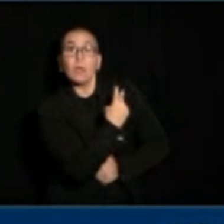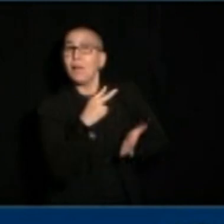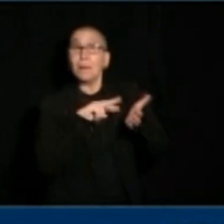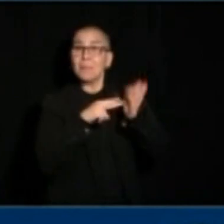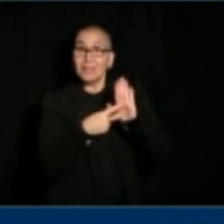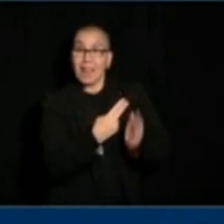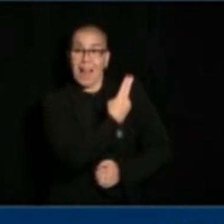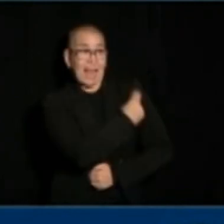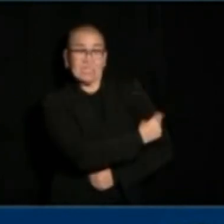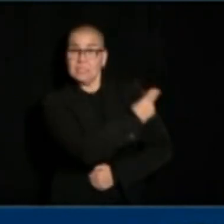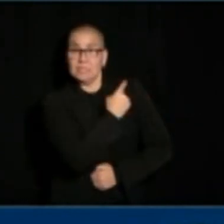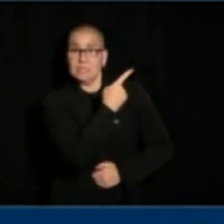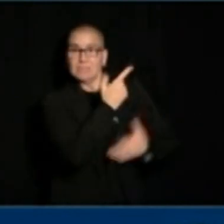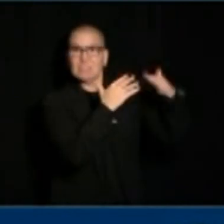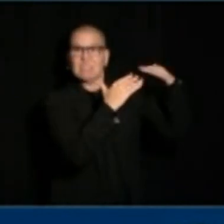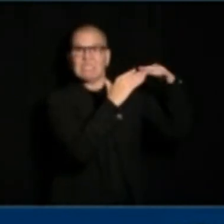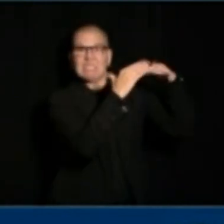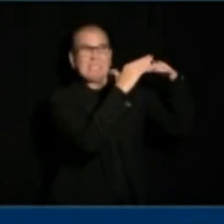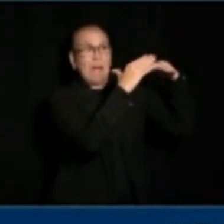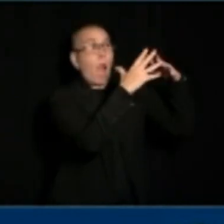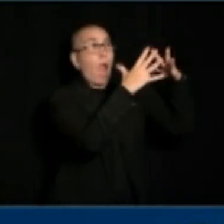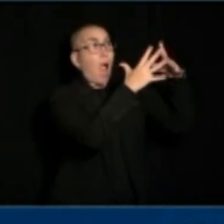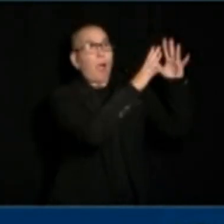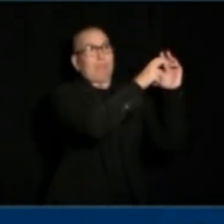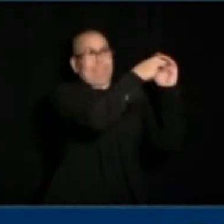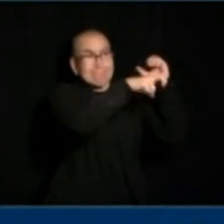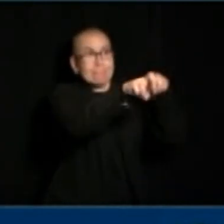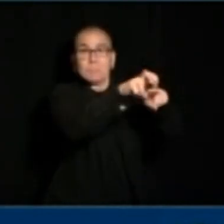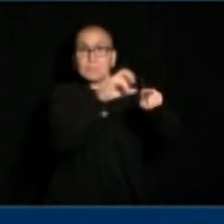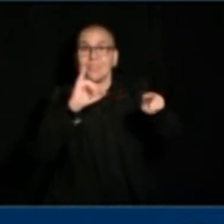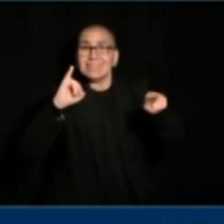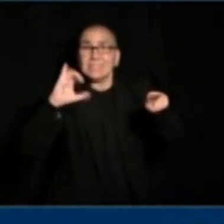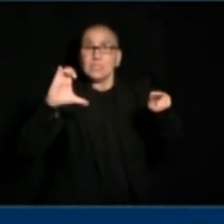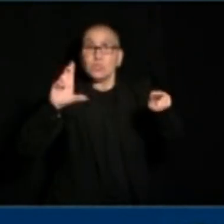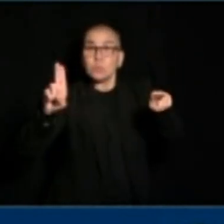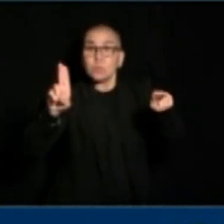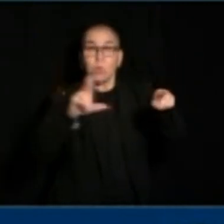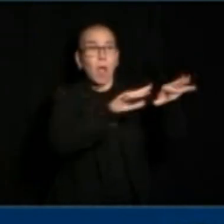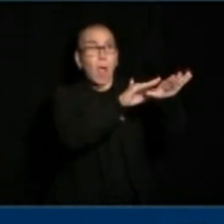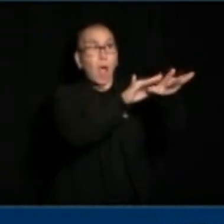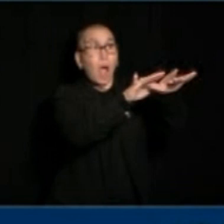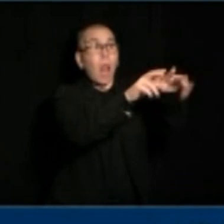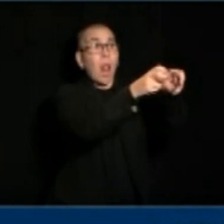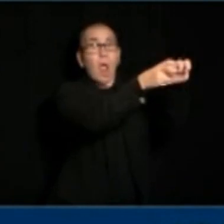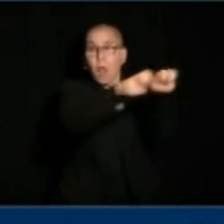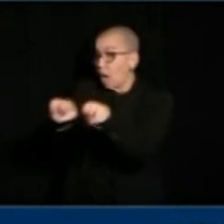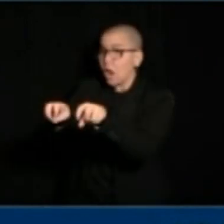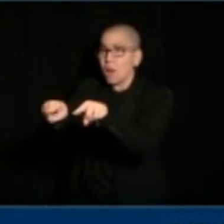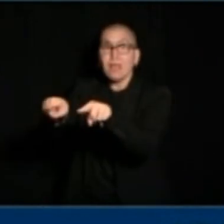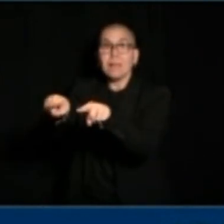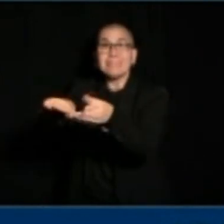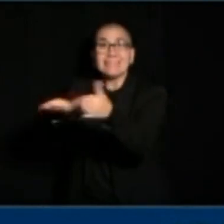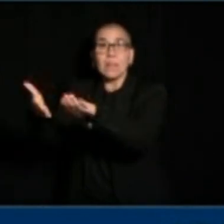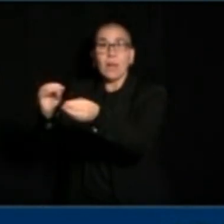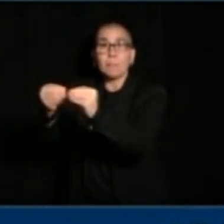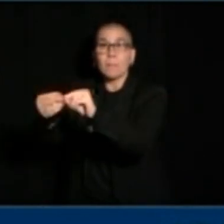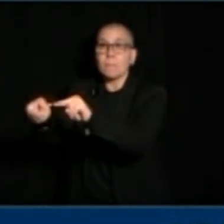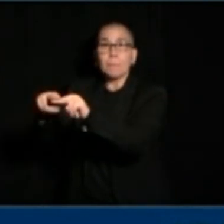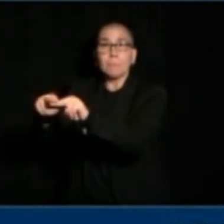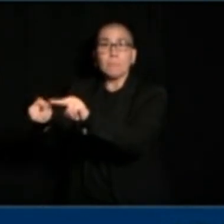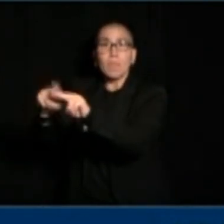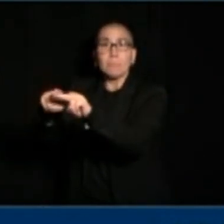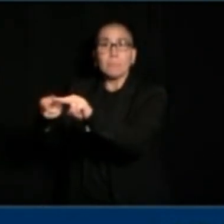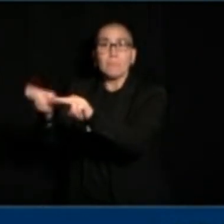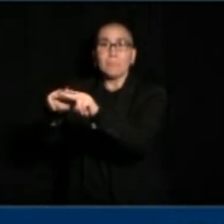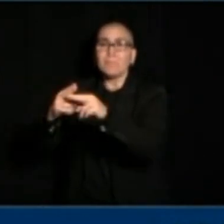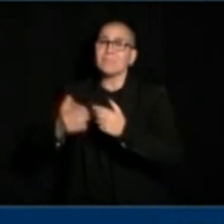ICU admittance and deaths. And so if that pattern holds true and we had 100 cases, we could expect to be able